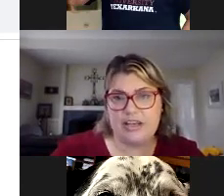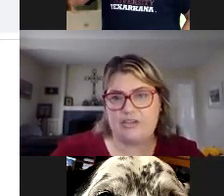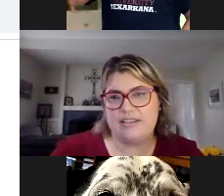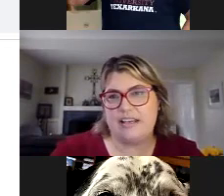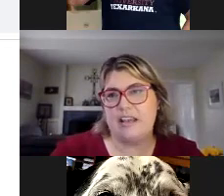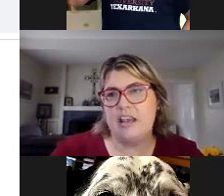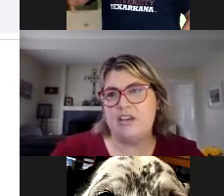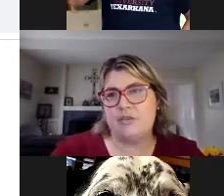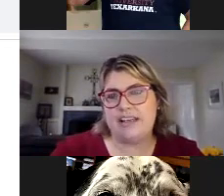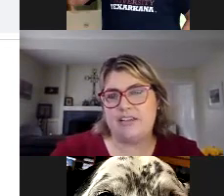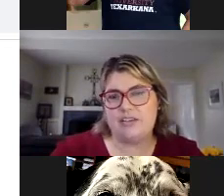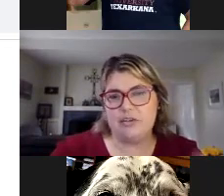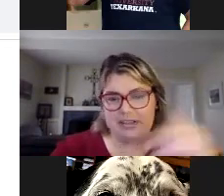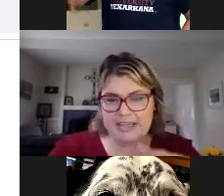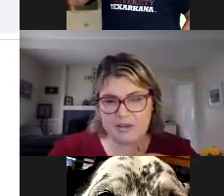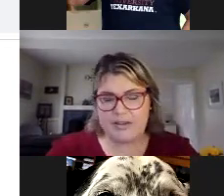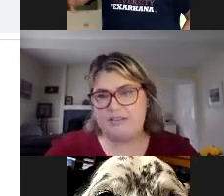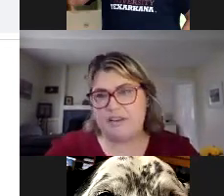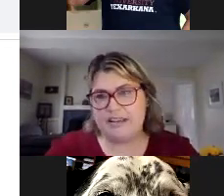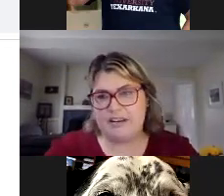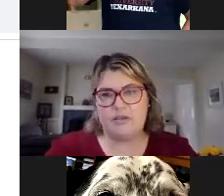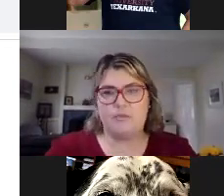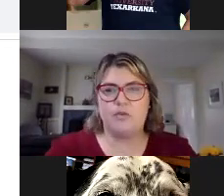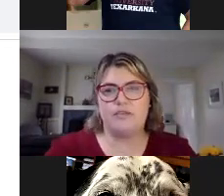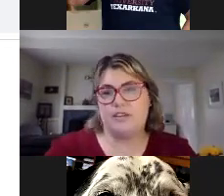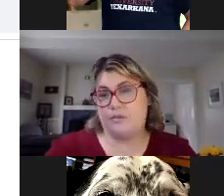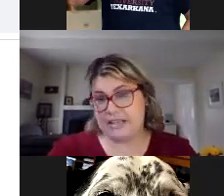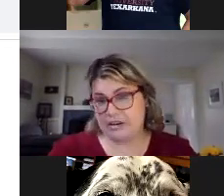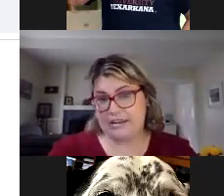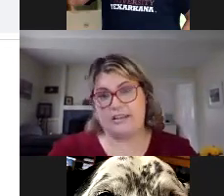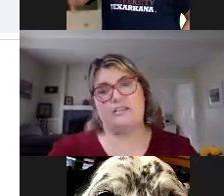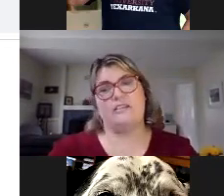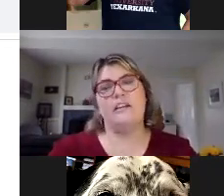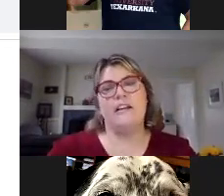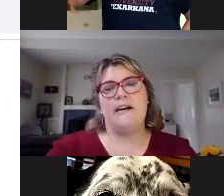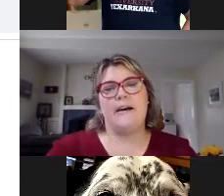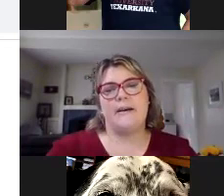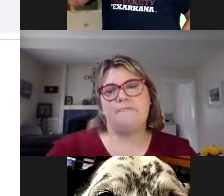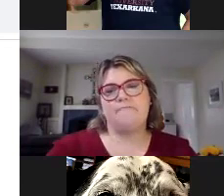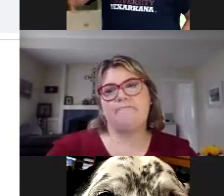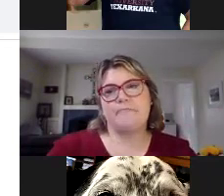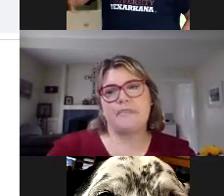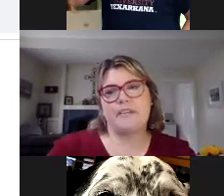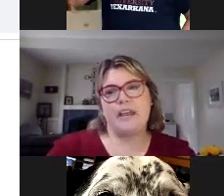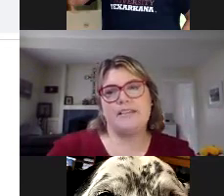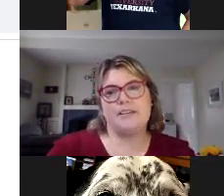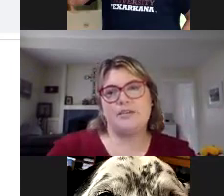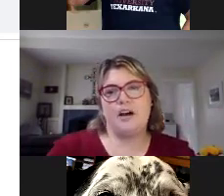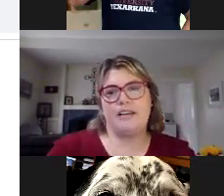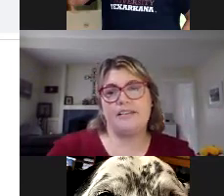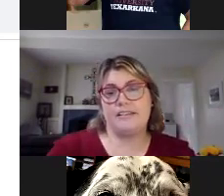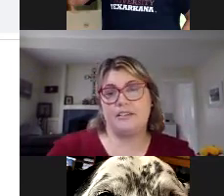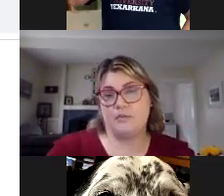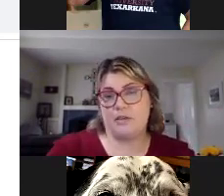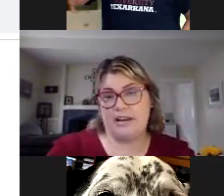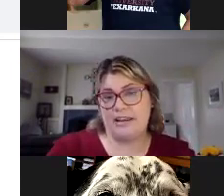pretty interesting. So it tells you, you can take the quiz and find out if you're more of an authoritarian leader. And so